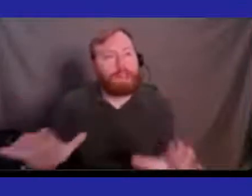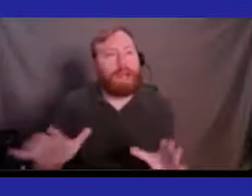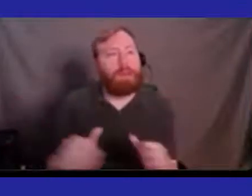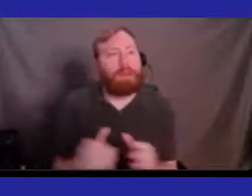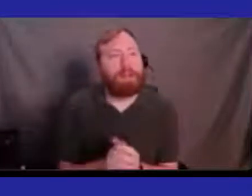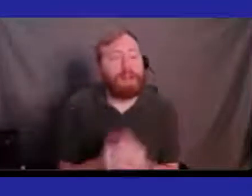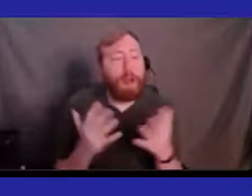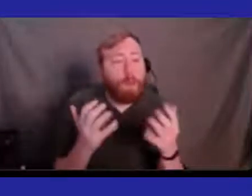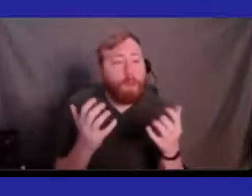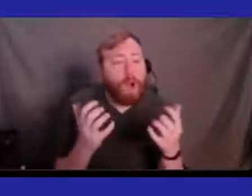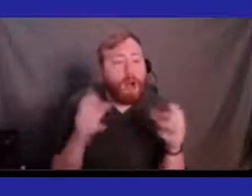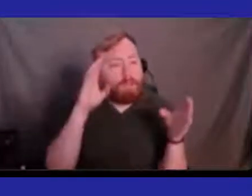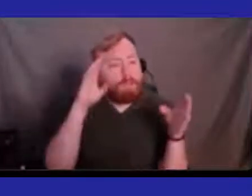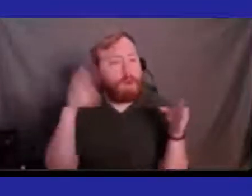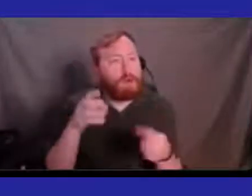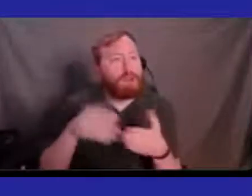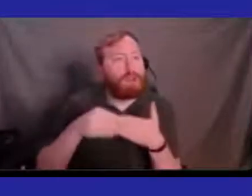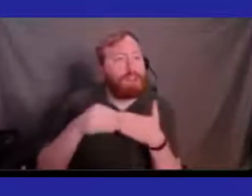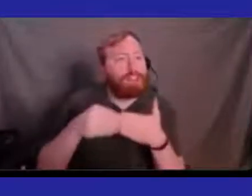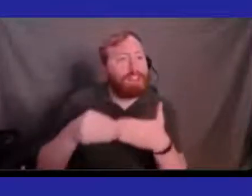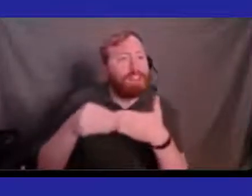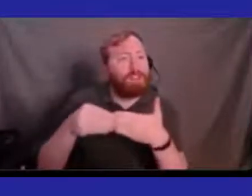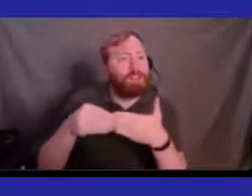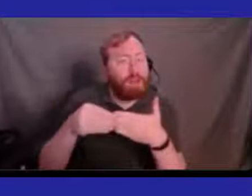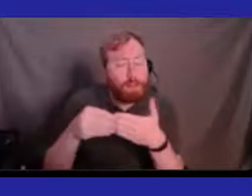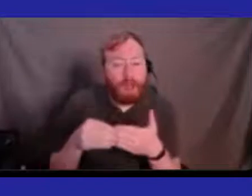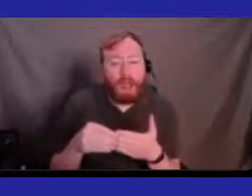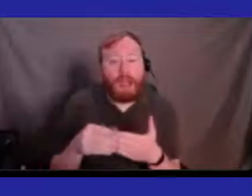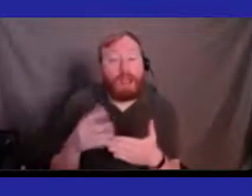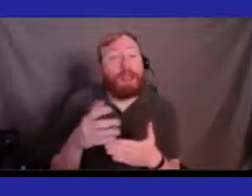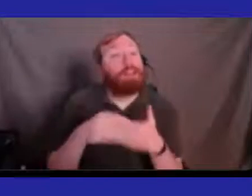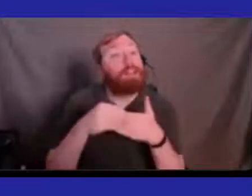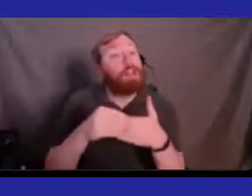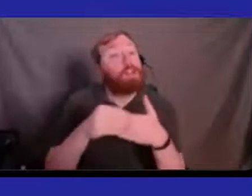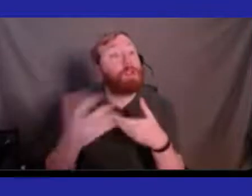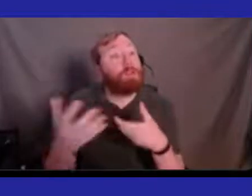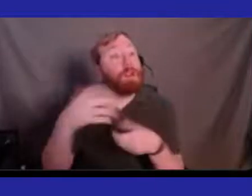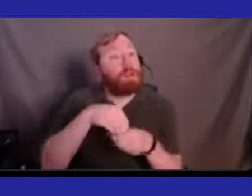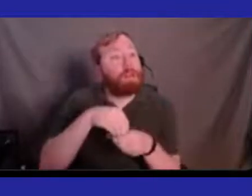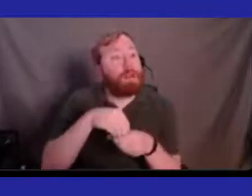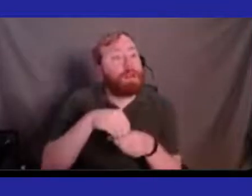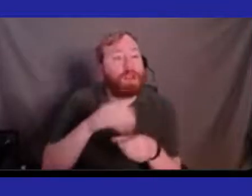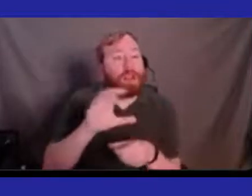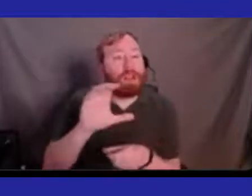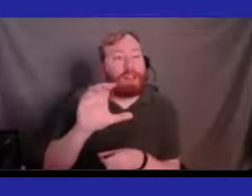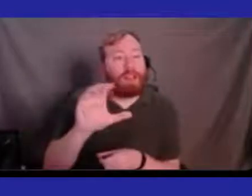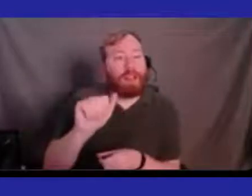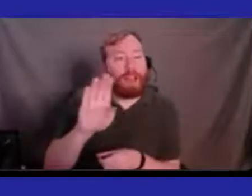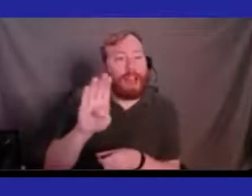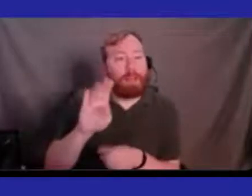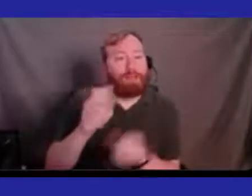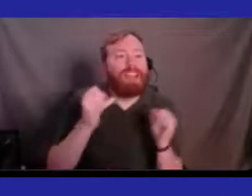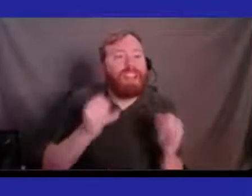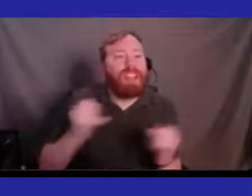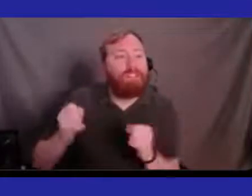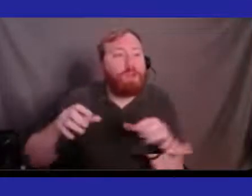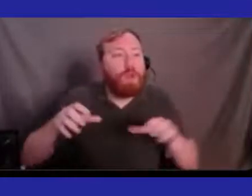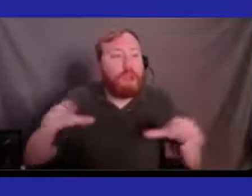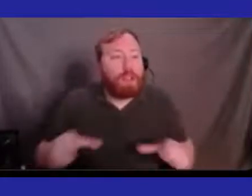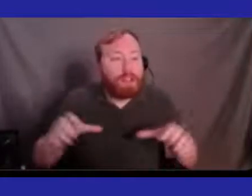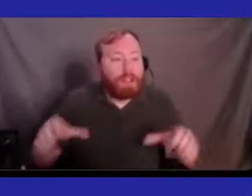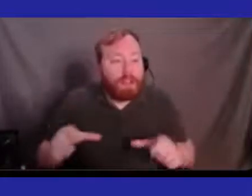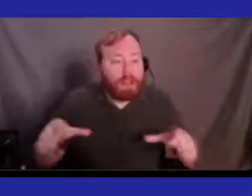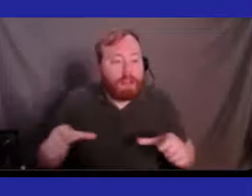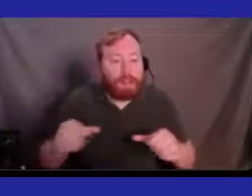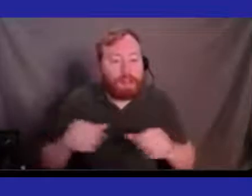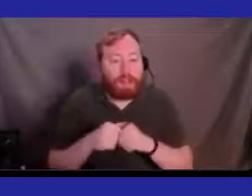on is leadership and leadership participation in the CAB, individual CAB's activities. For instance,